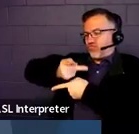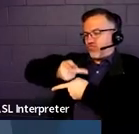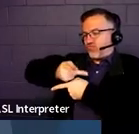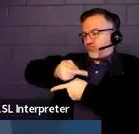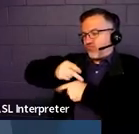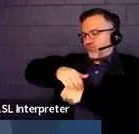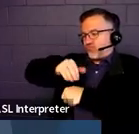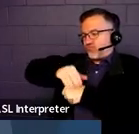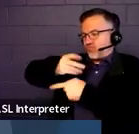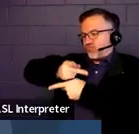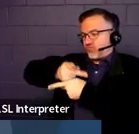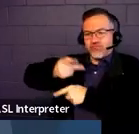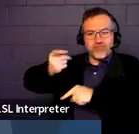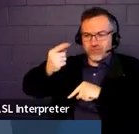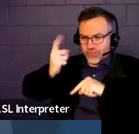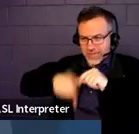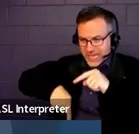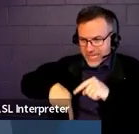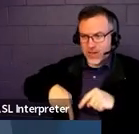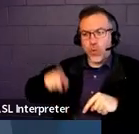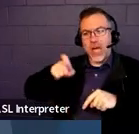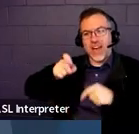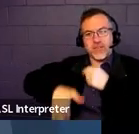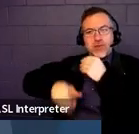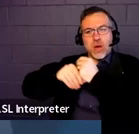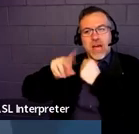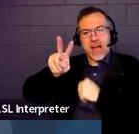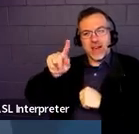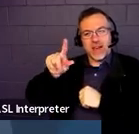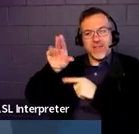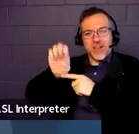And I would make sure that